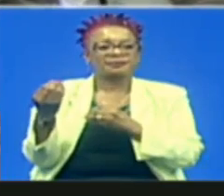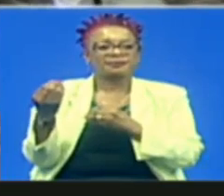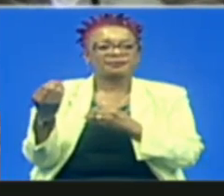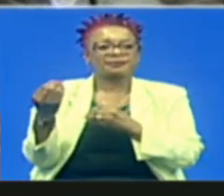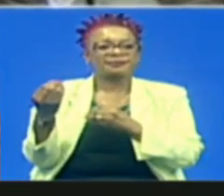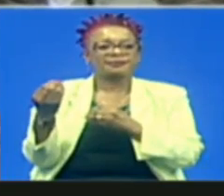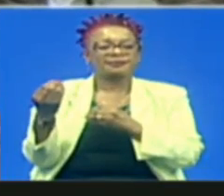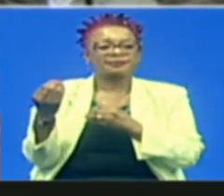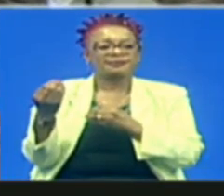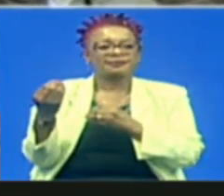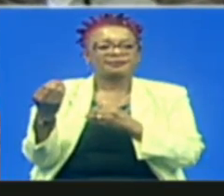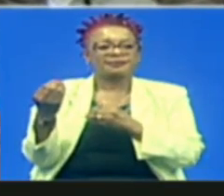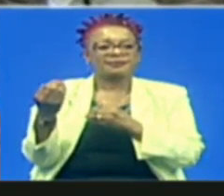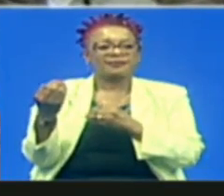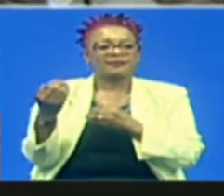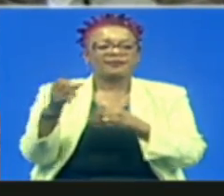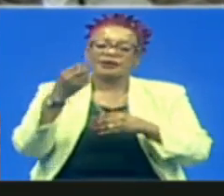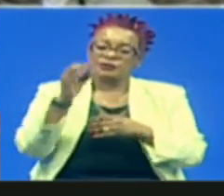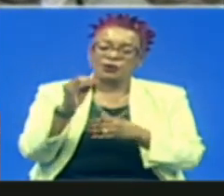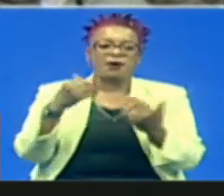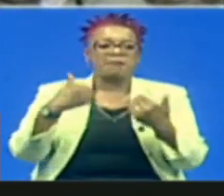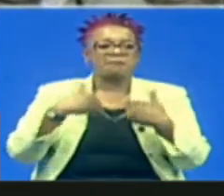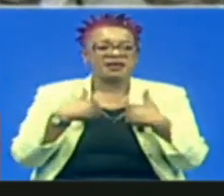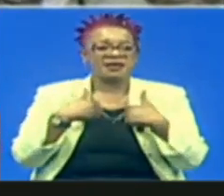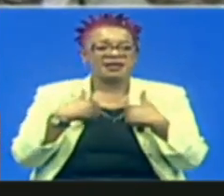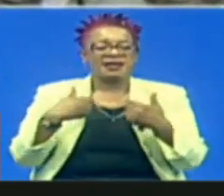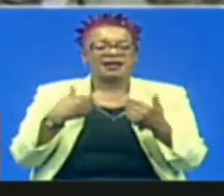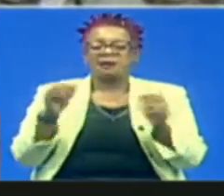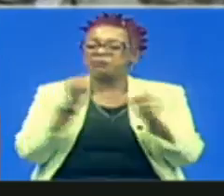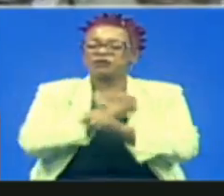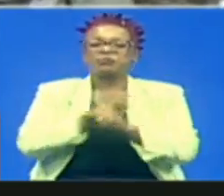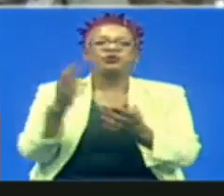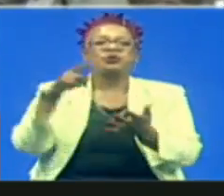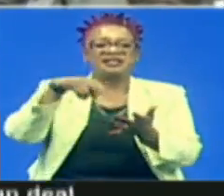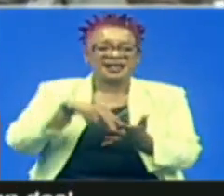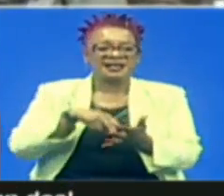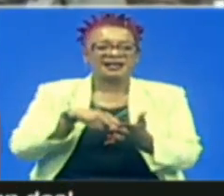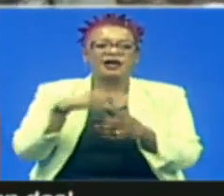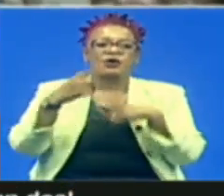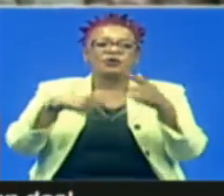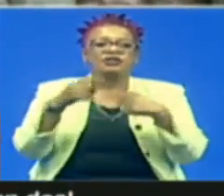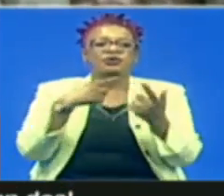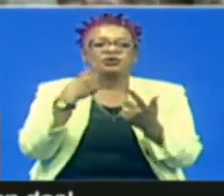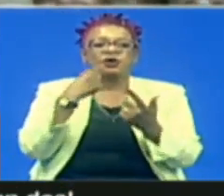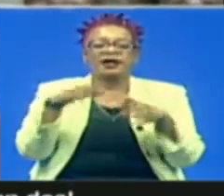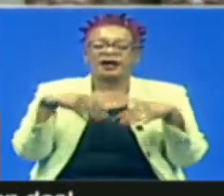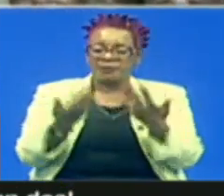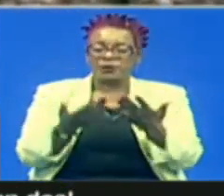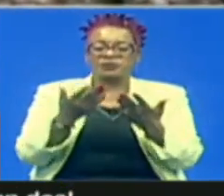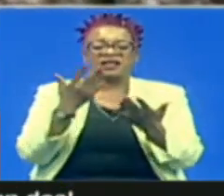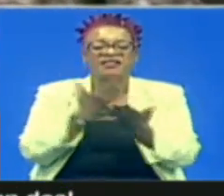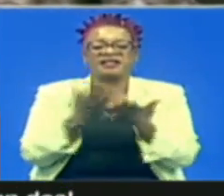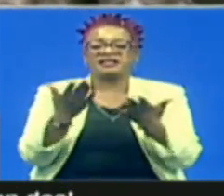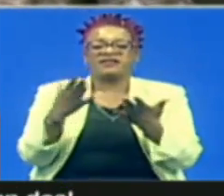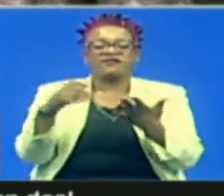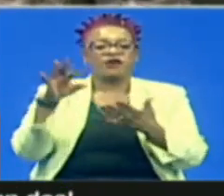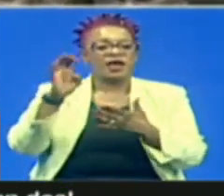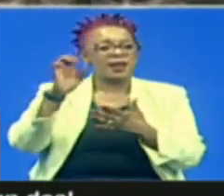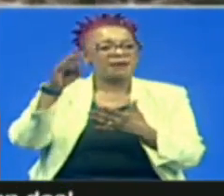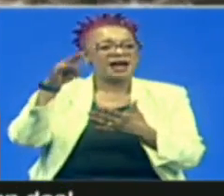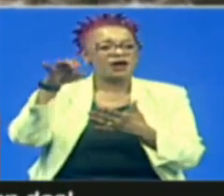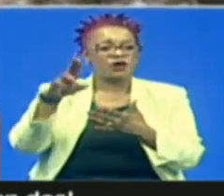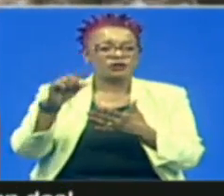nini? So mimi sita simama hapa niendelee kuongea kuhusu uovu wa Elbagon. Kwa sababu